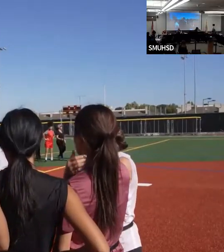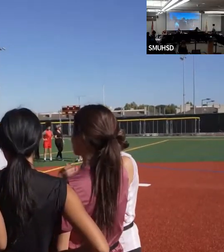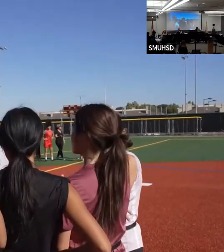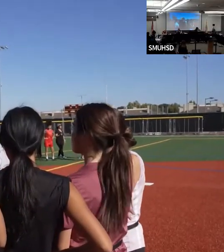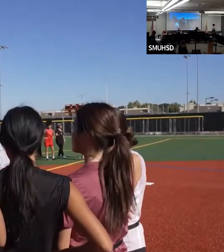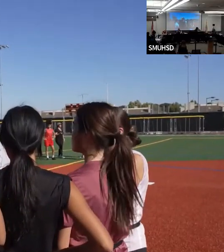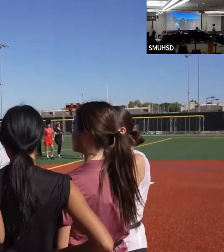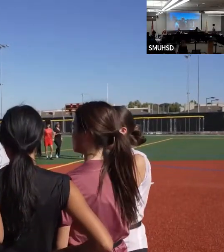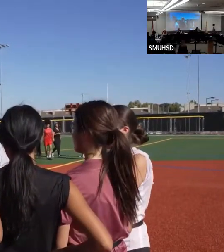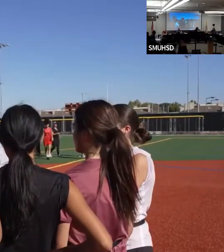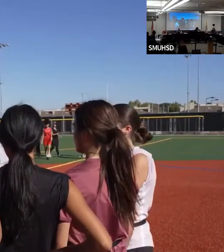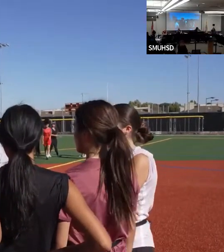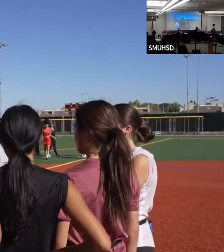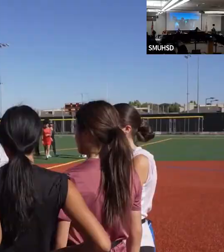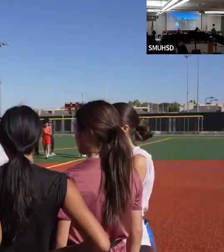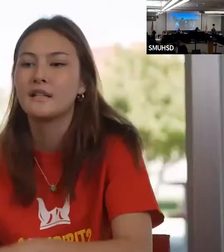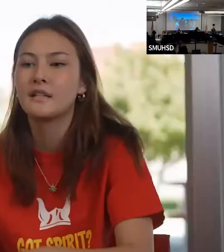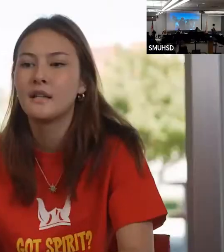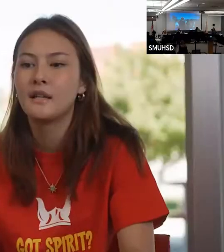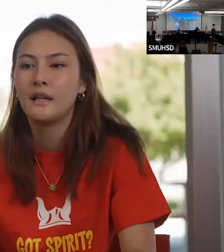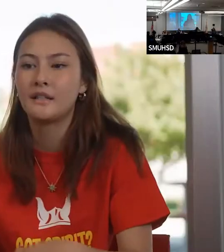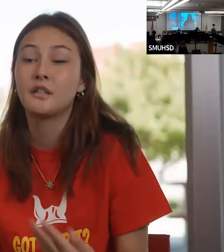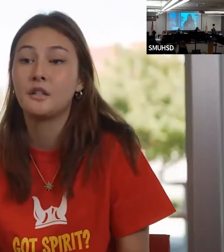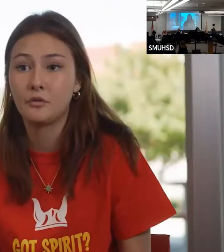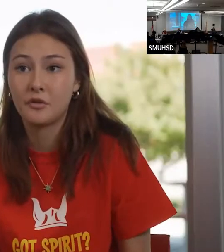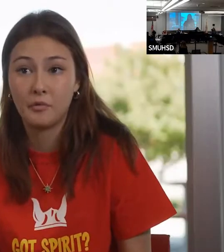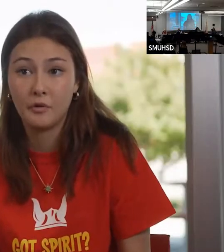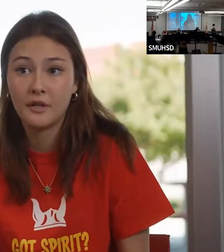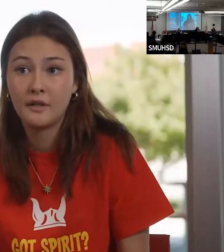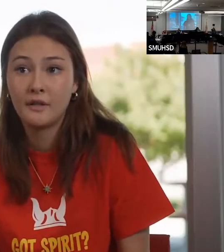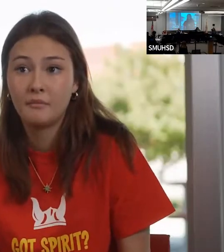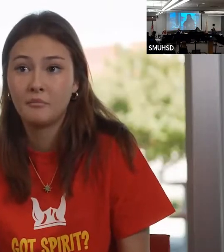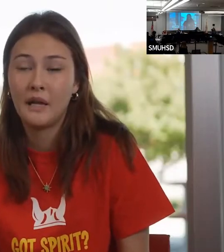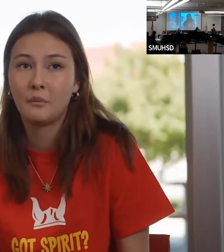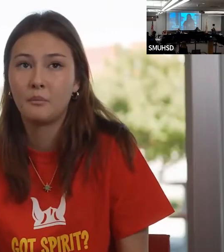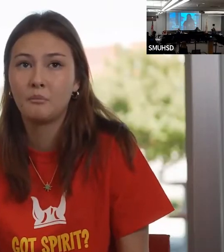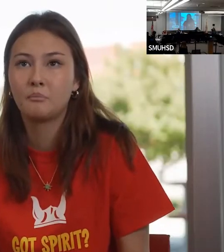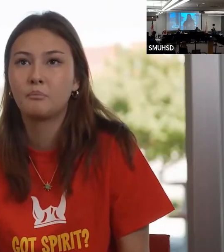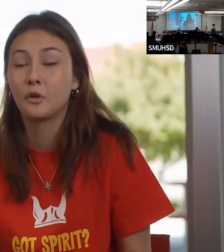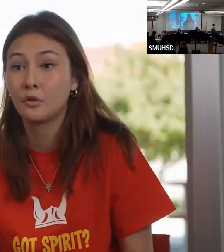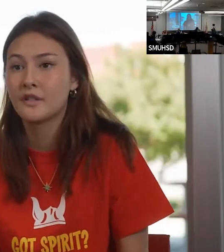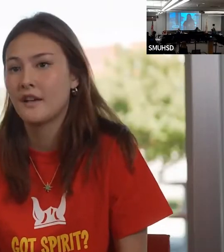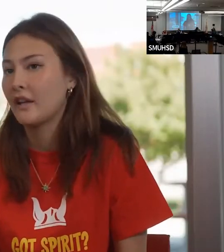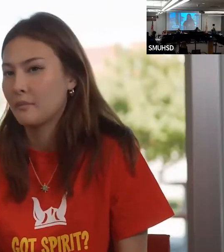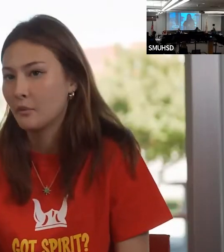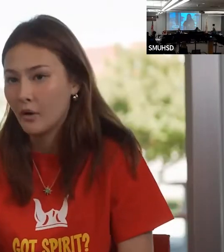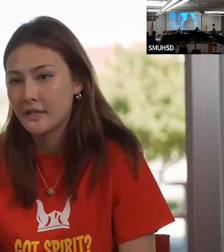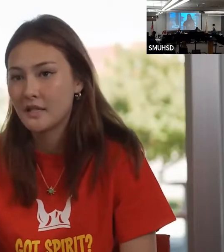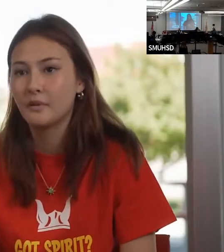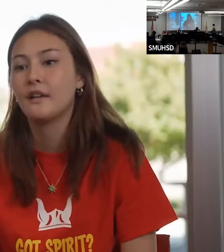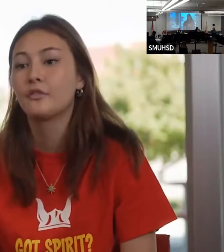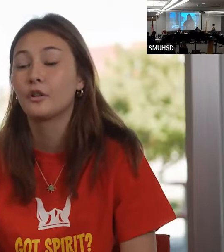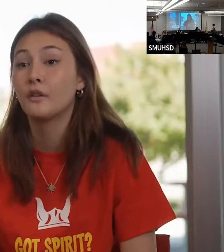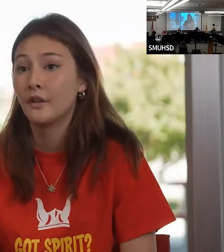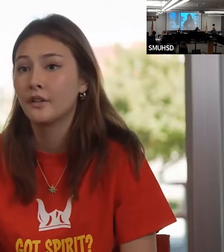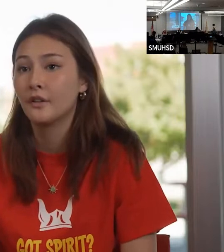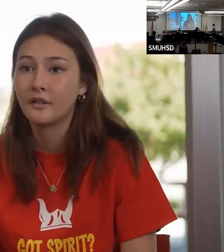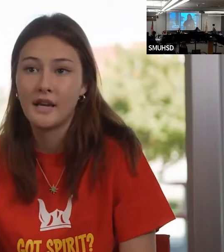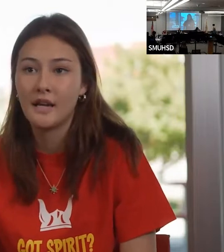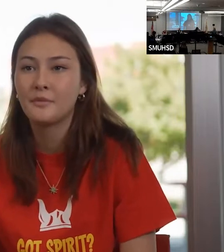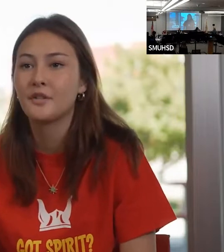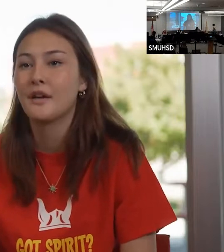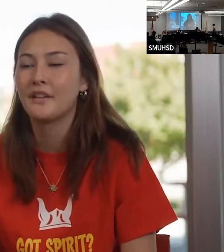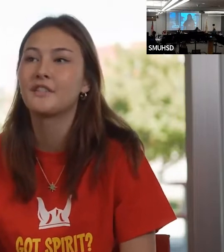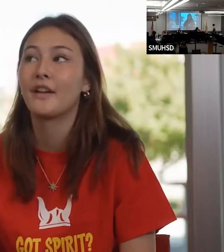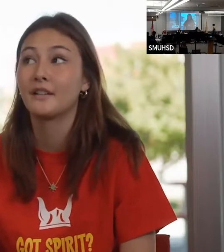since it is a new sport, and I really enjoy it a lot because it's a new sport that girls have been wanting to play for a